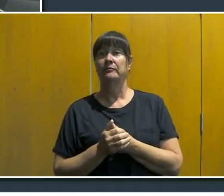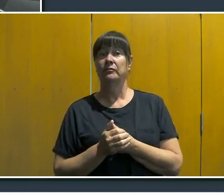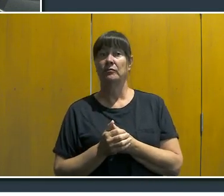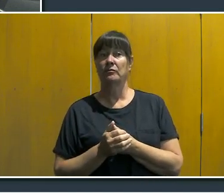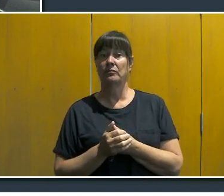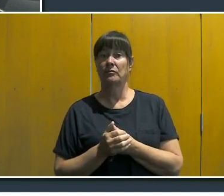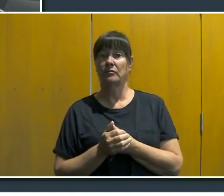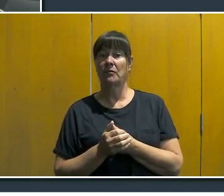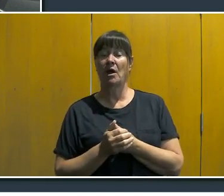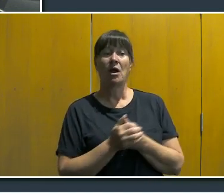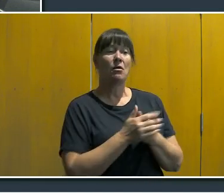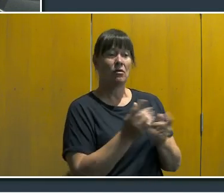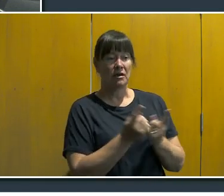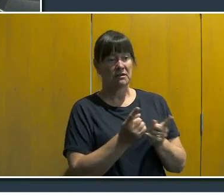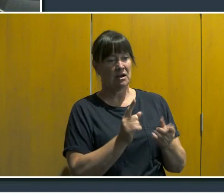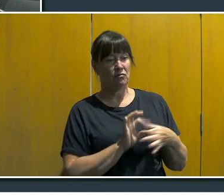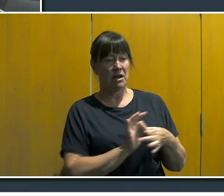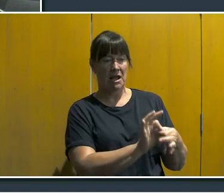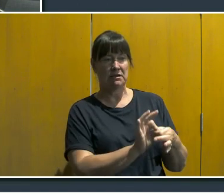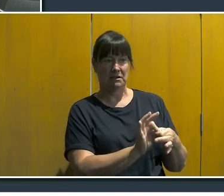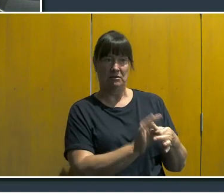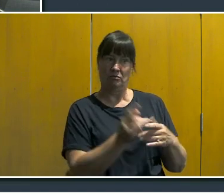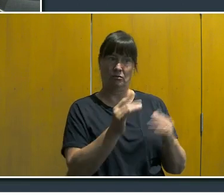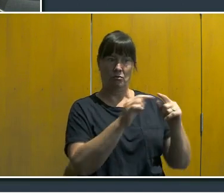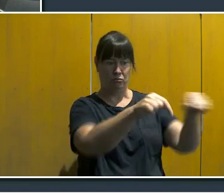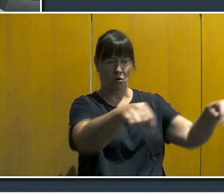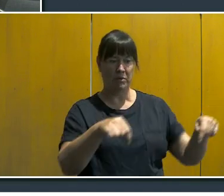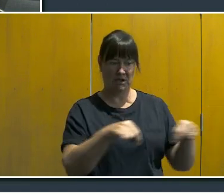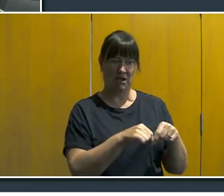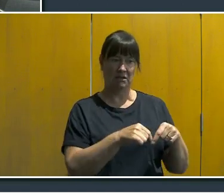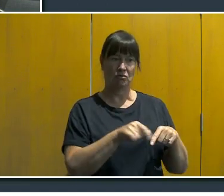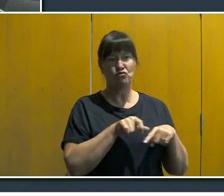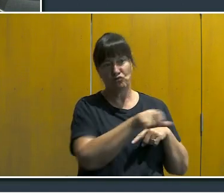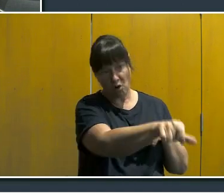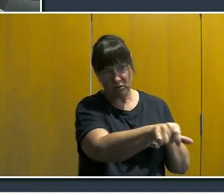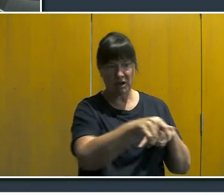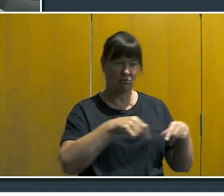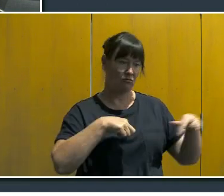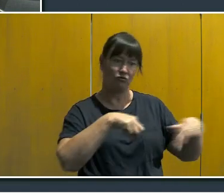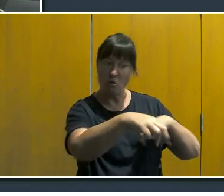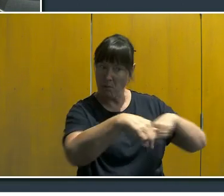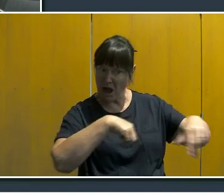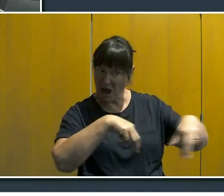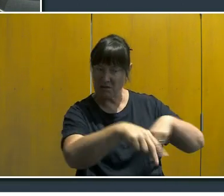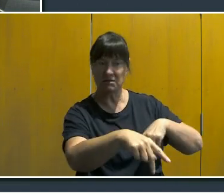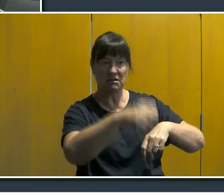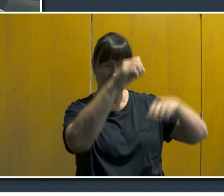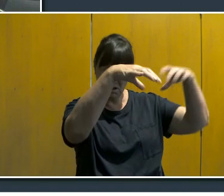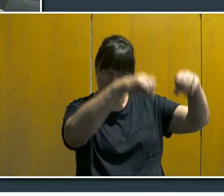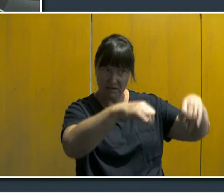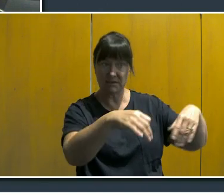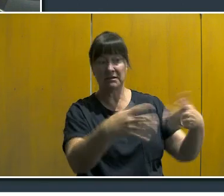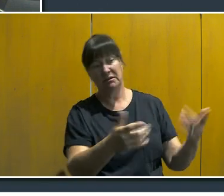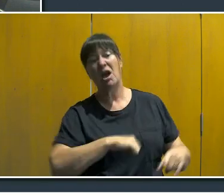their properties are more like the roading, the footpaths, the street lighting, which obviously in the rural hinterland, as you say, you don't have quite the same level